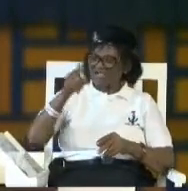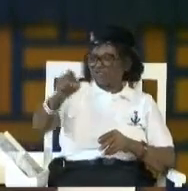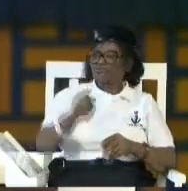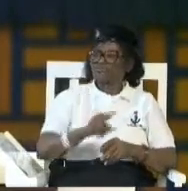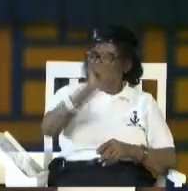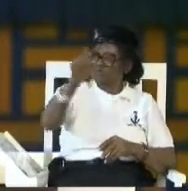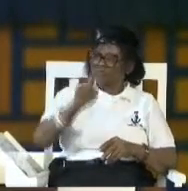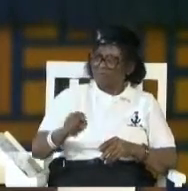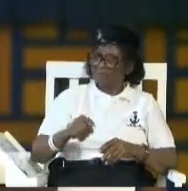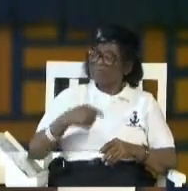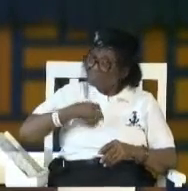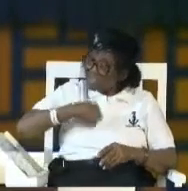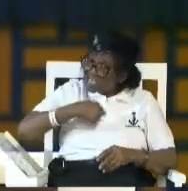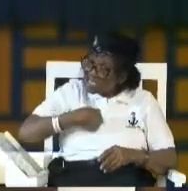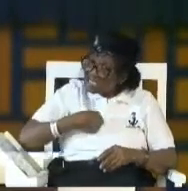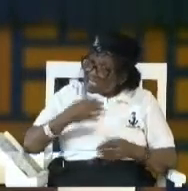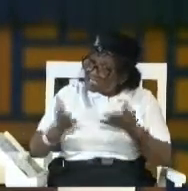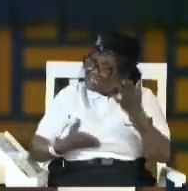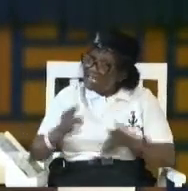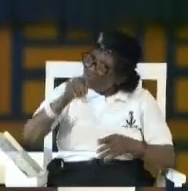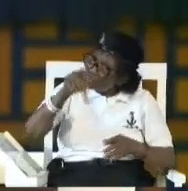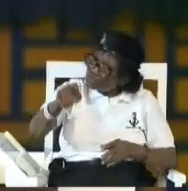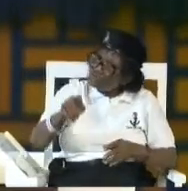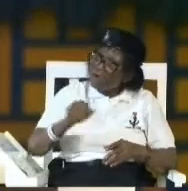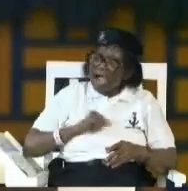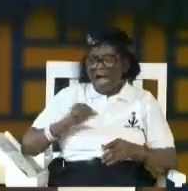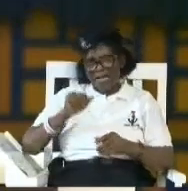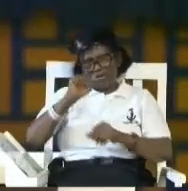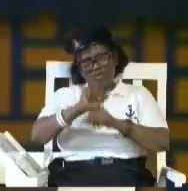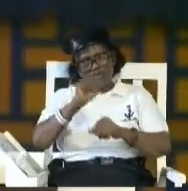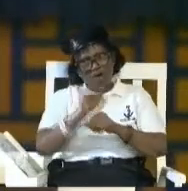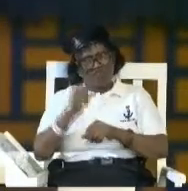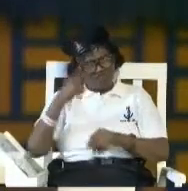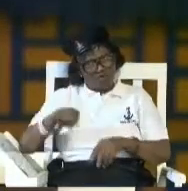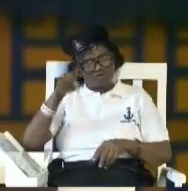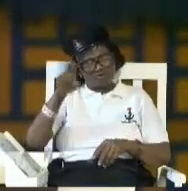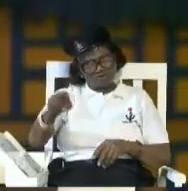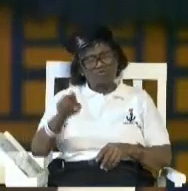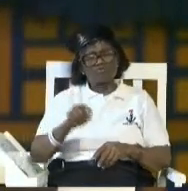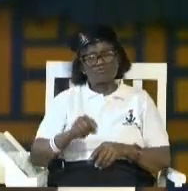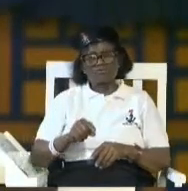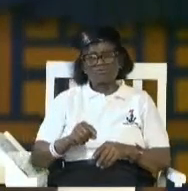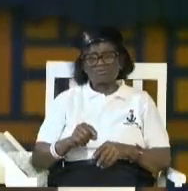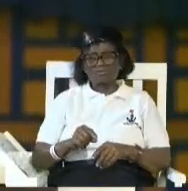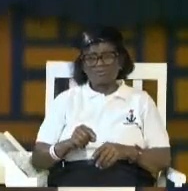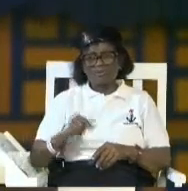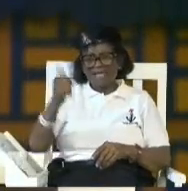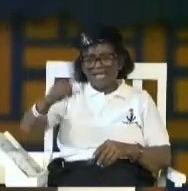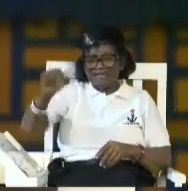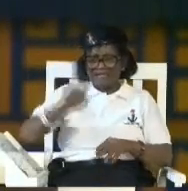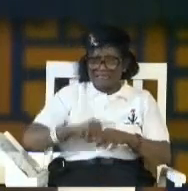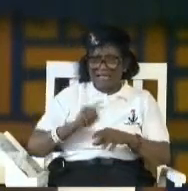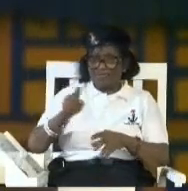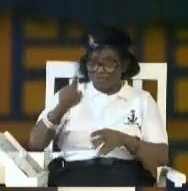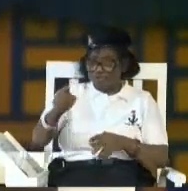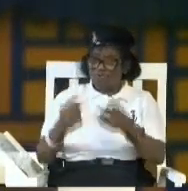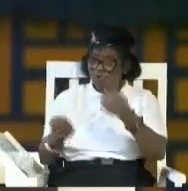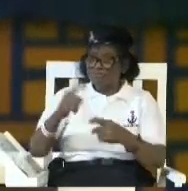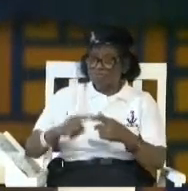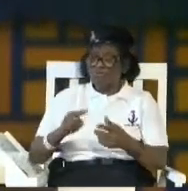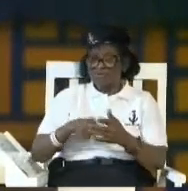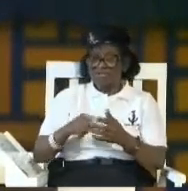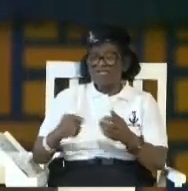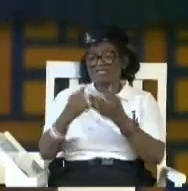I served you. I worked for you. Anytime you are coming to this country, I